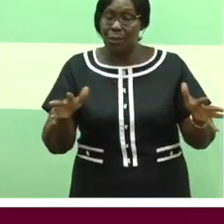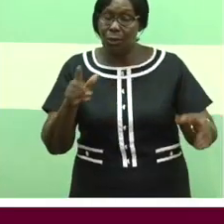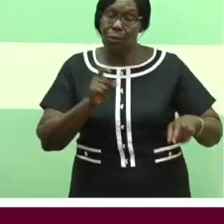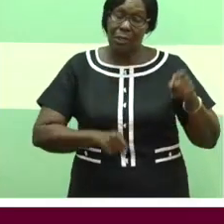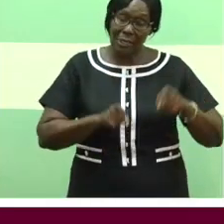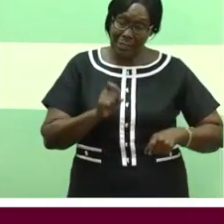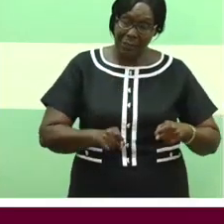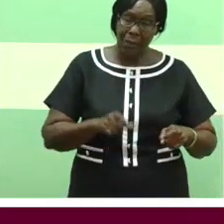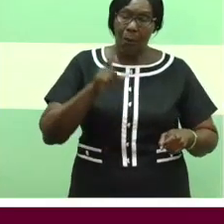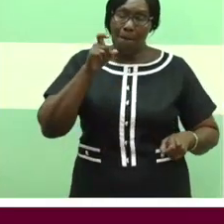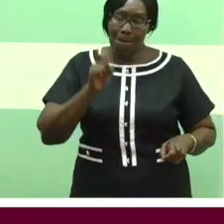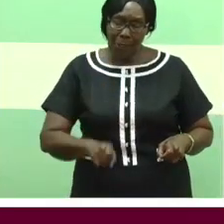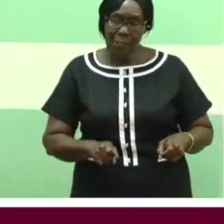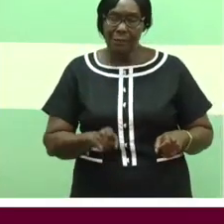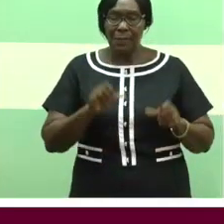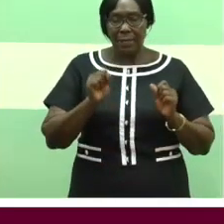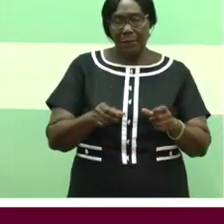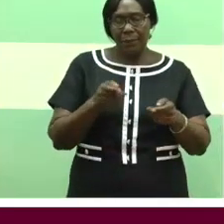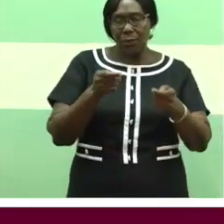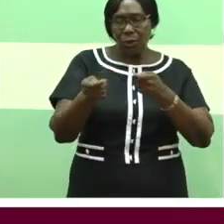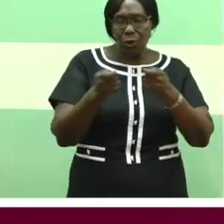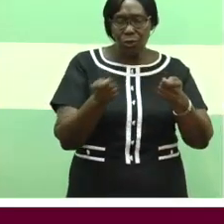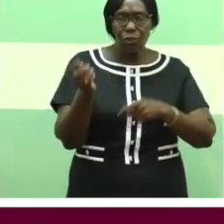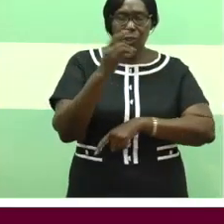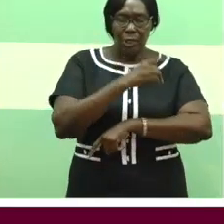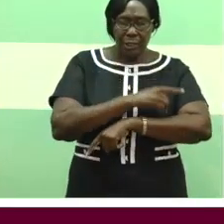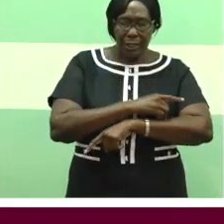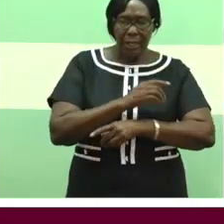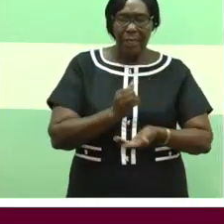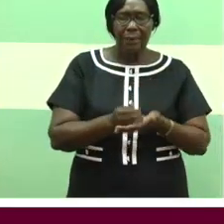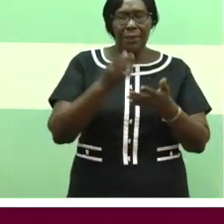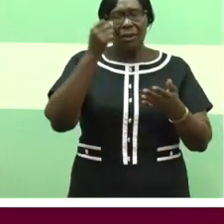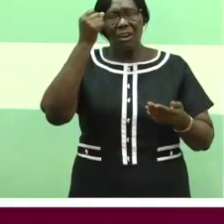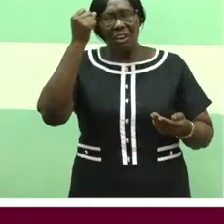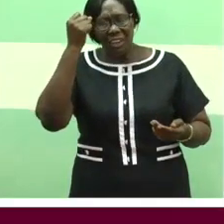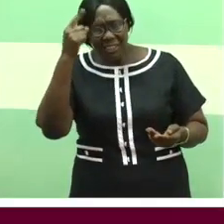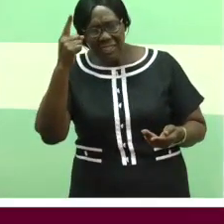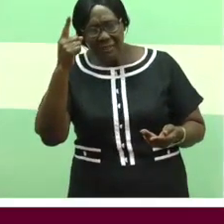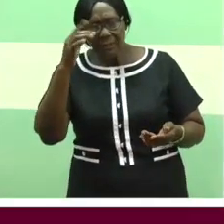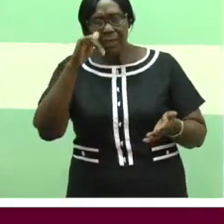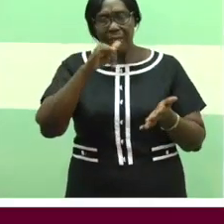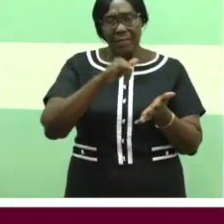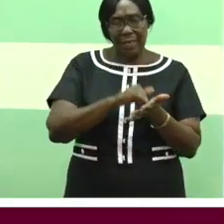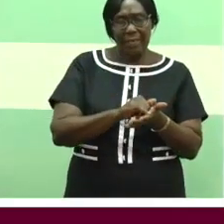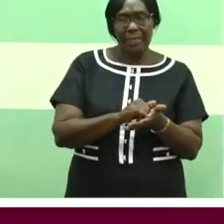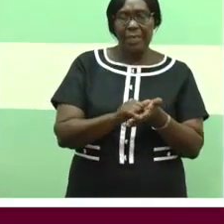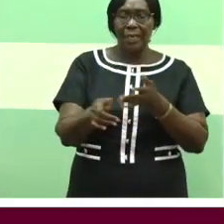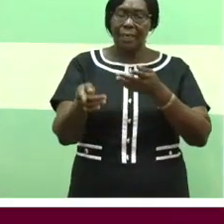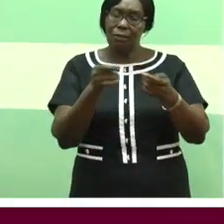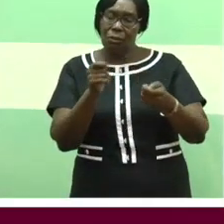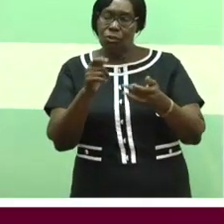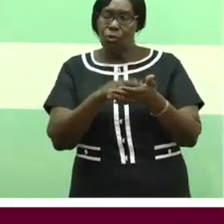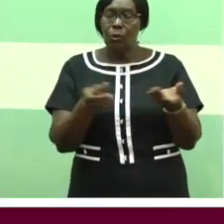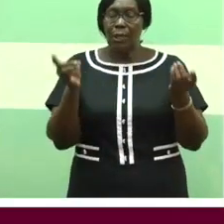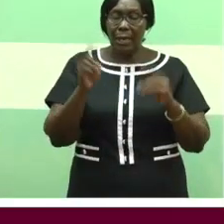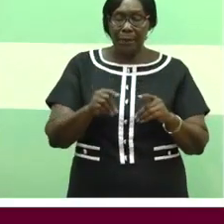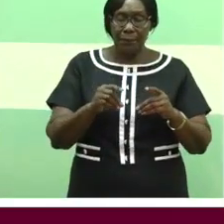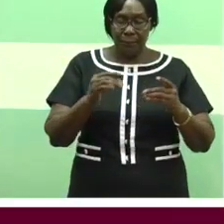to manage your day. So it helps them to understand that they can manage what happens in their